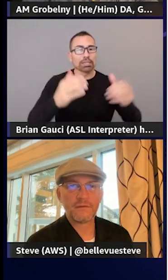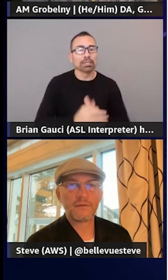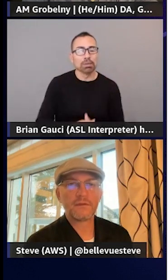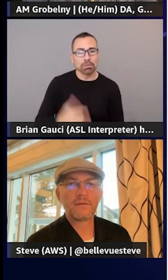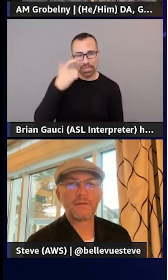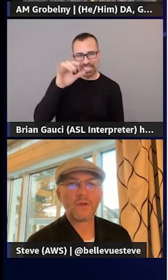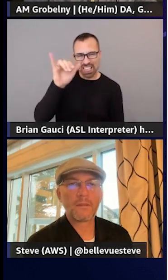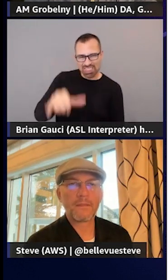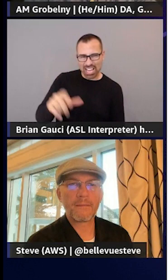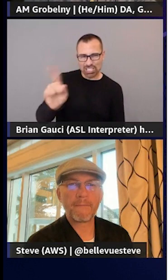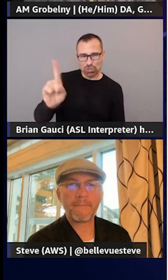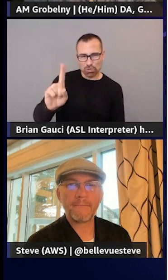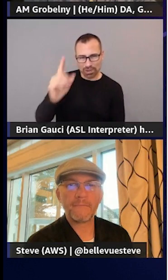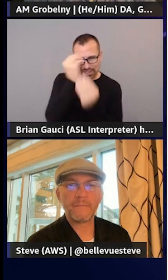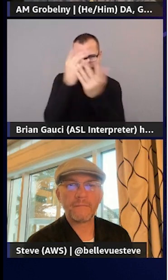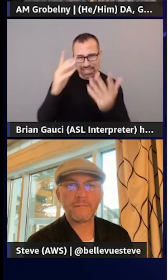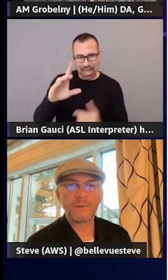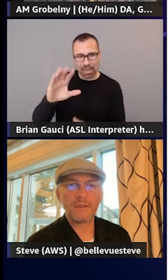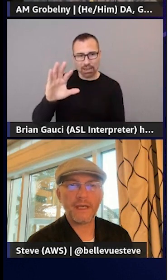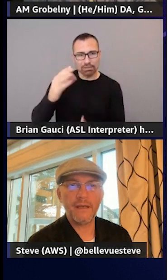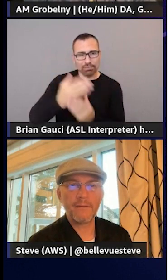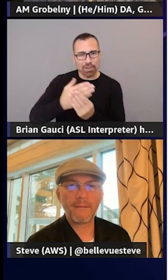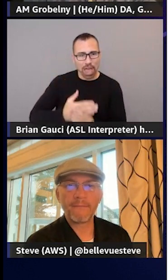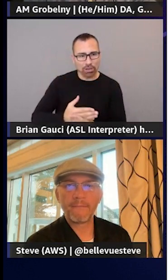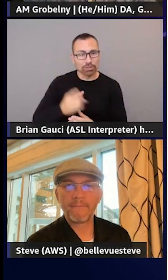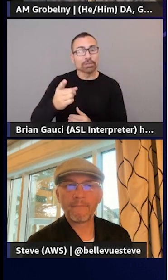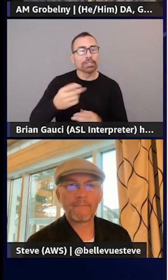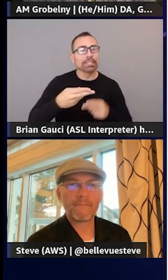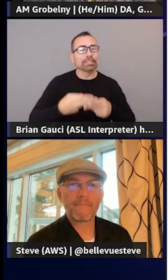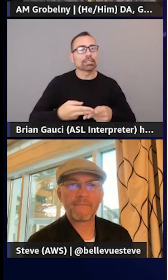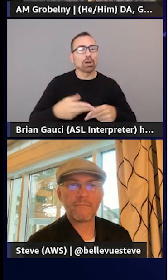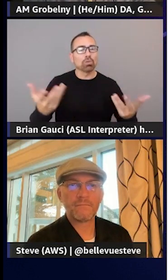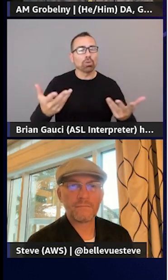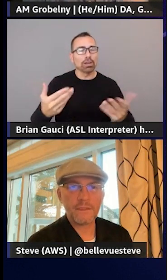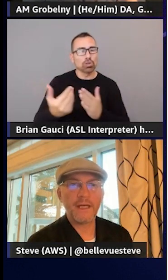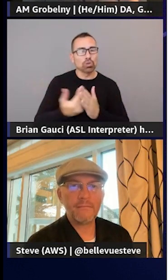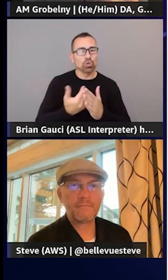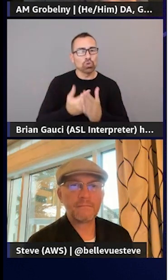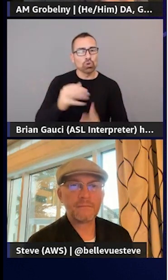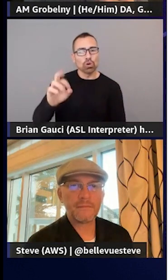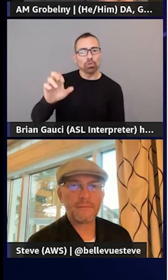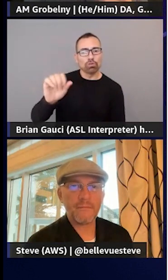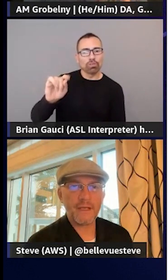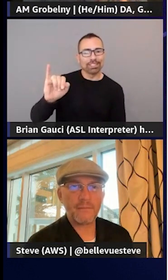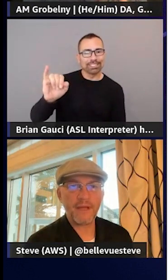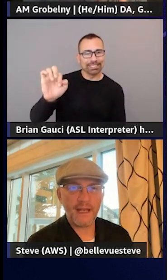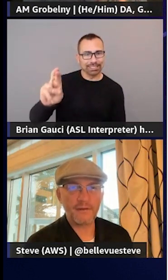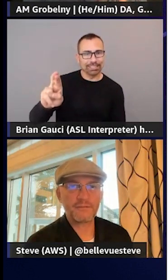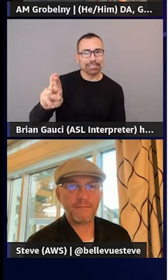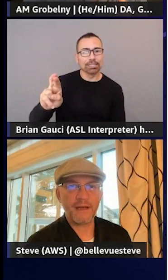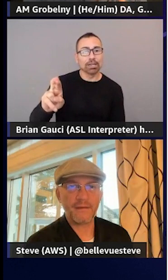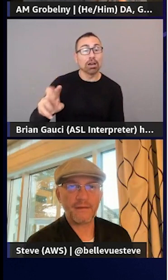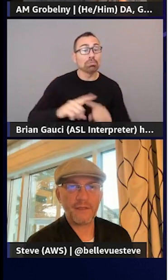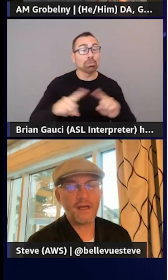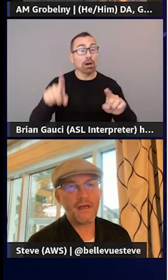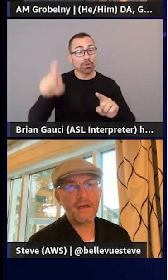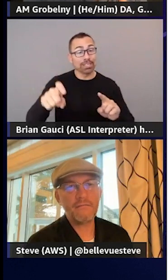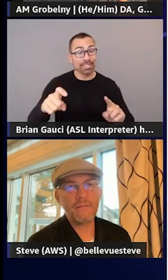right. So I know it's called New Frontier. Okay. We already saw this one, but we Yeah. need the script, payload. right?